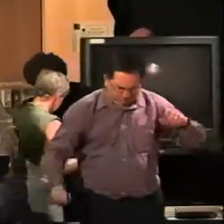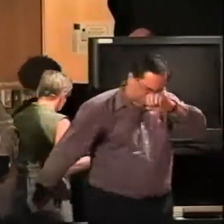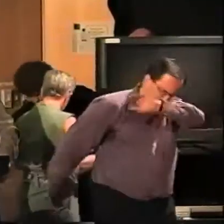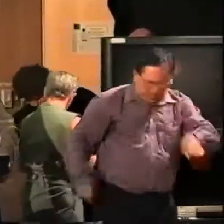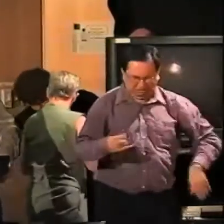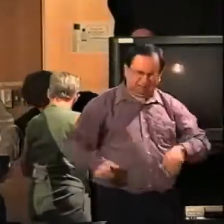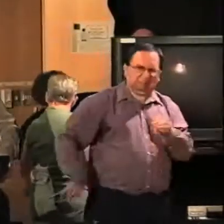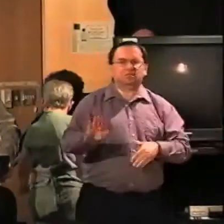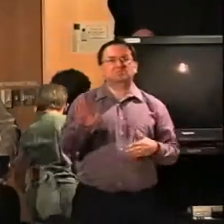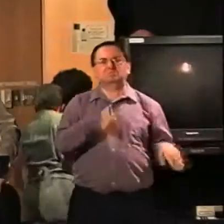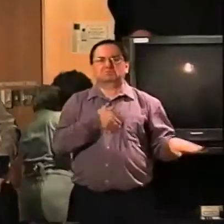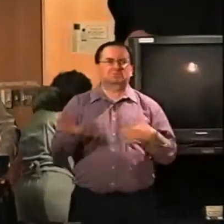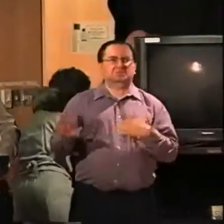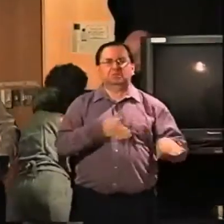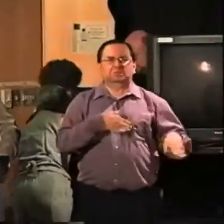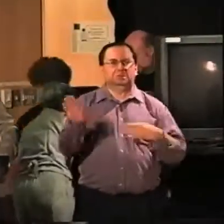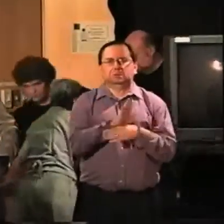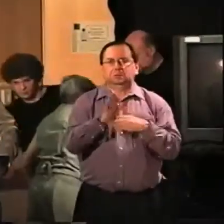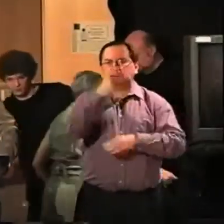way as he's walking along.